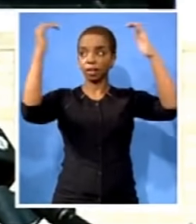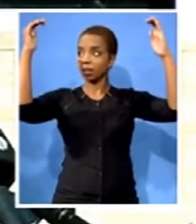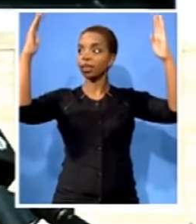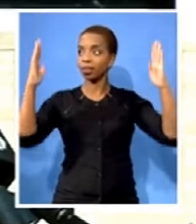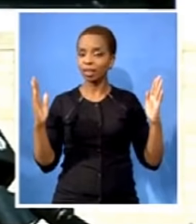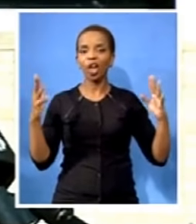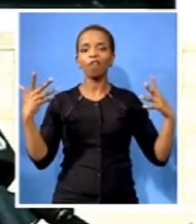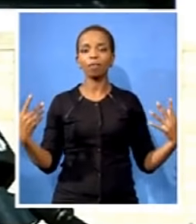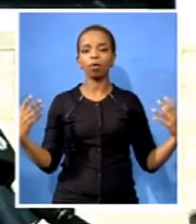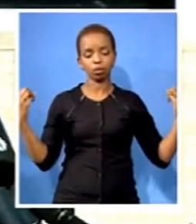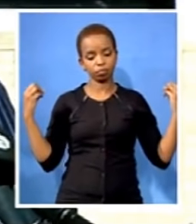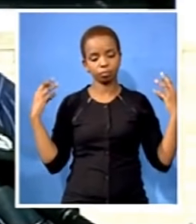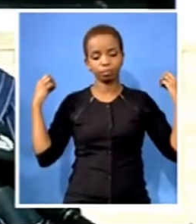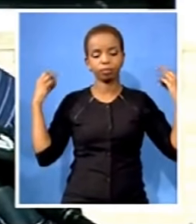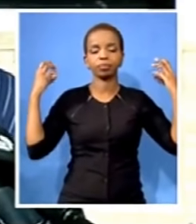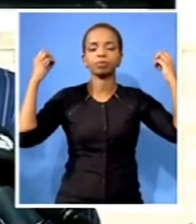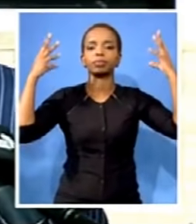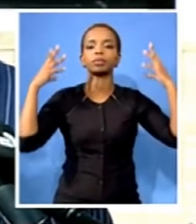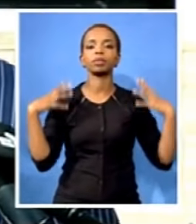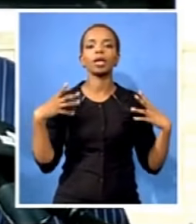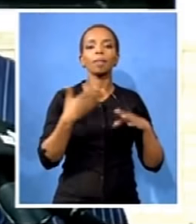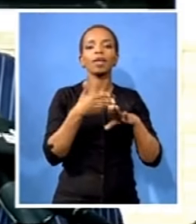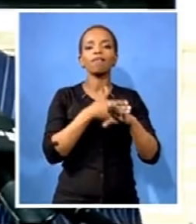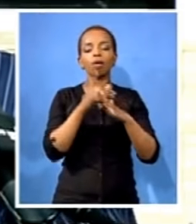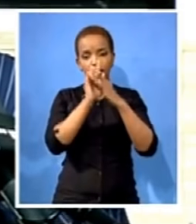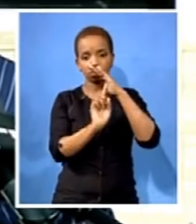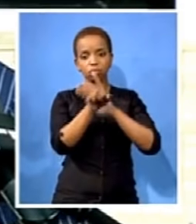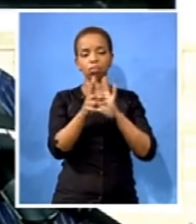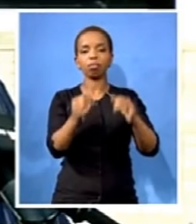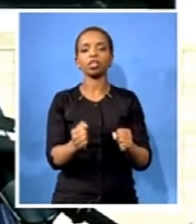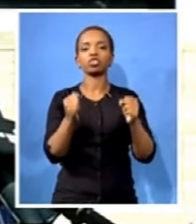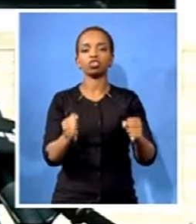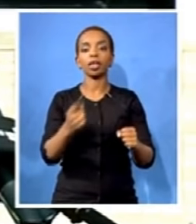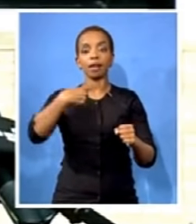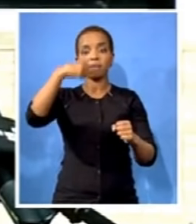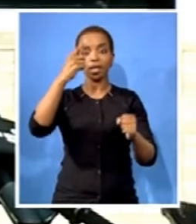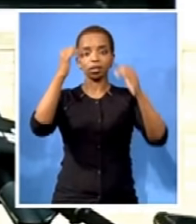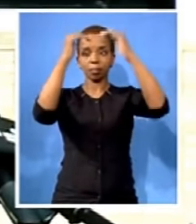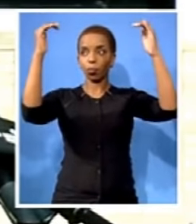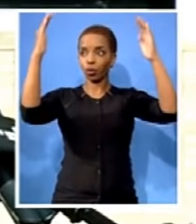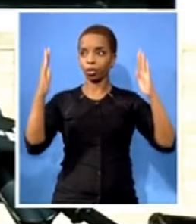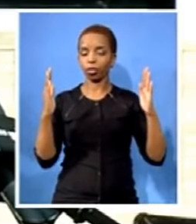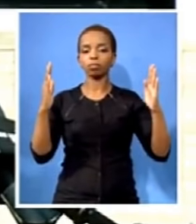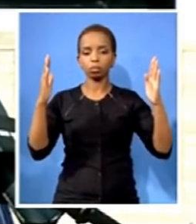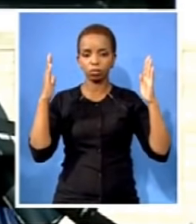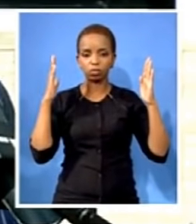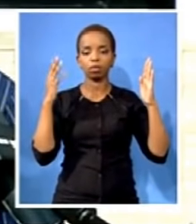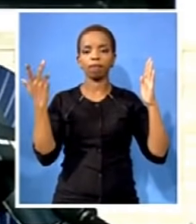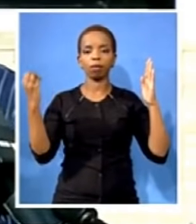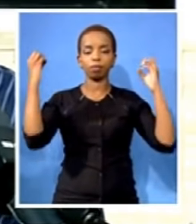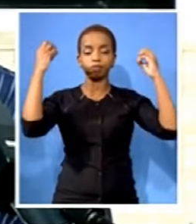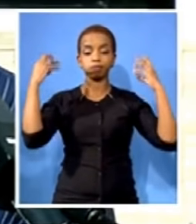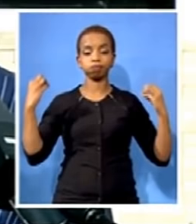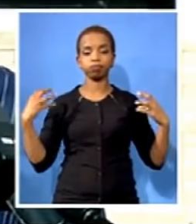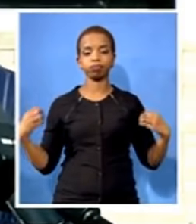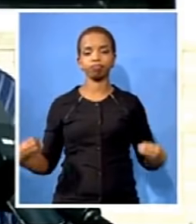the train itself. So it's very convenient. It's something that we should be using. It is value for money, and that is what it